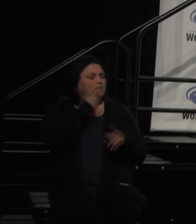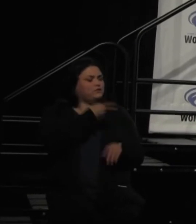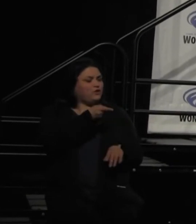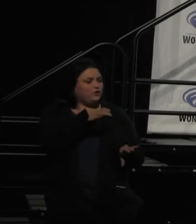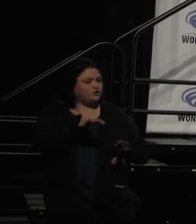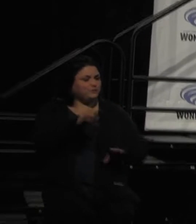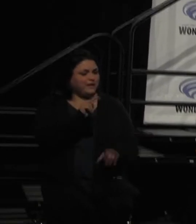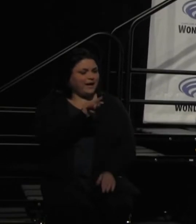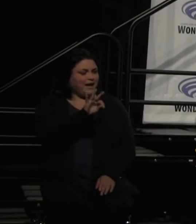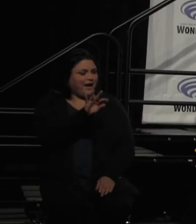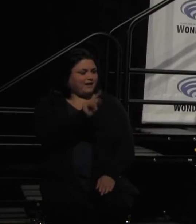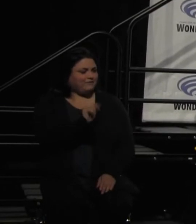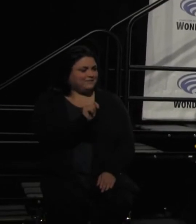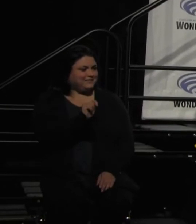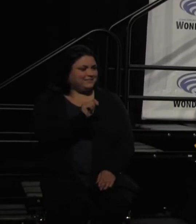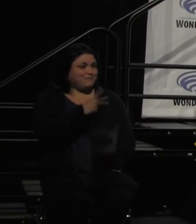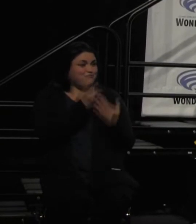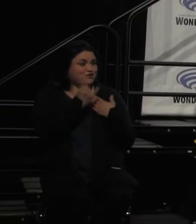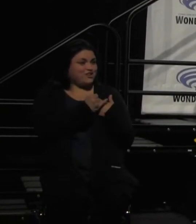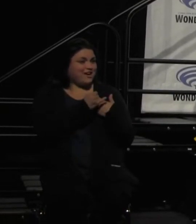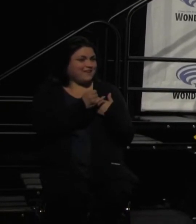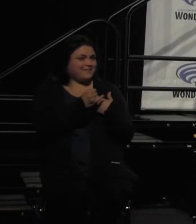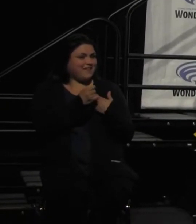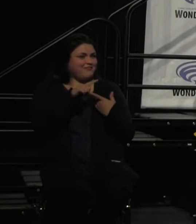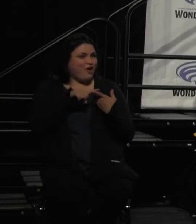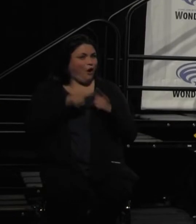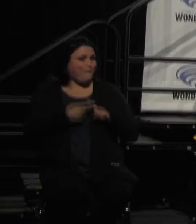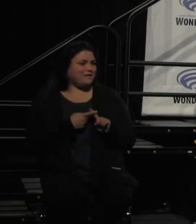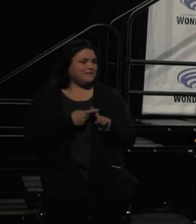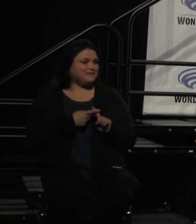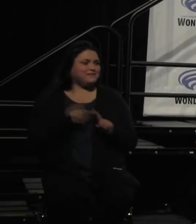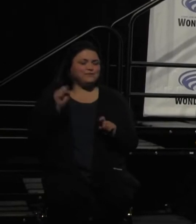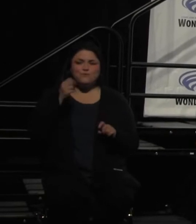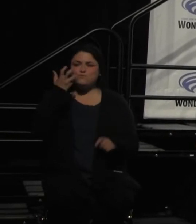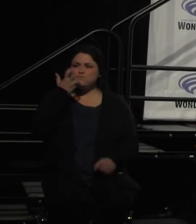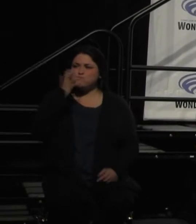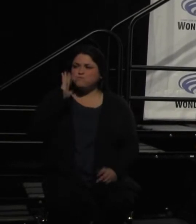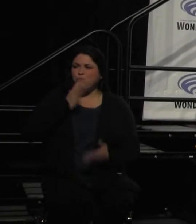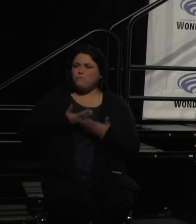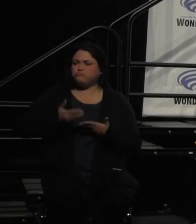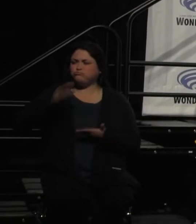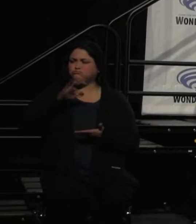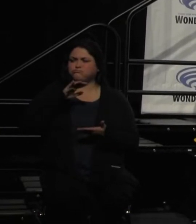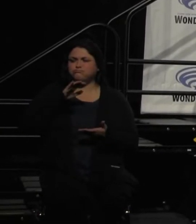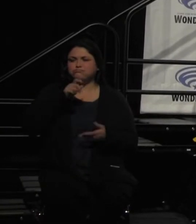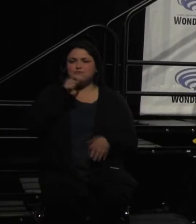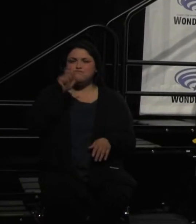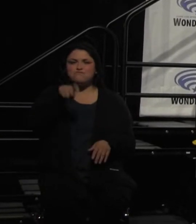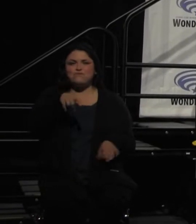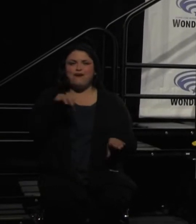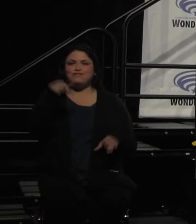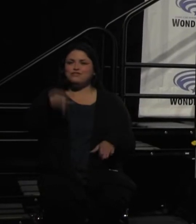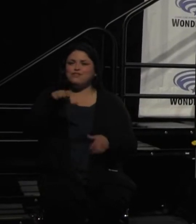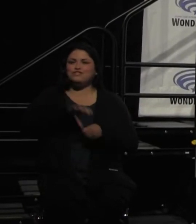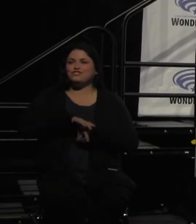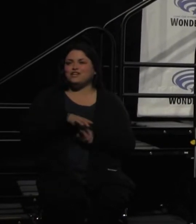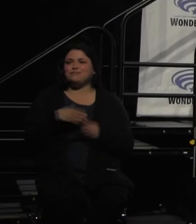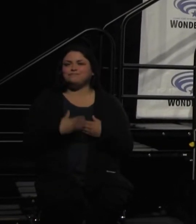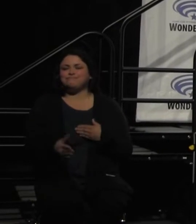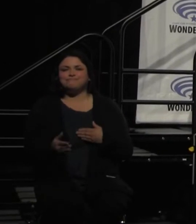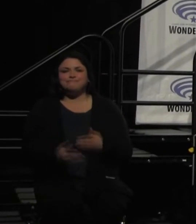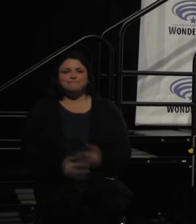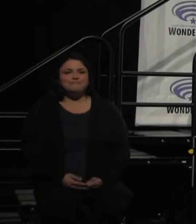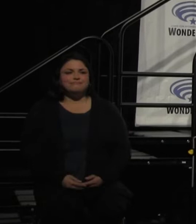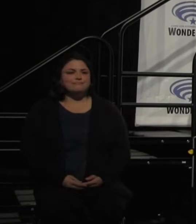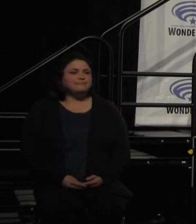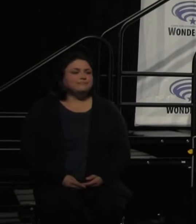this NFT project. Ooh. The homies as well. I see. We're going to be so rich we won't have to do this shit anymore.